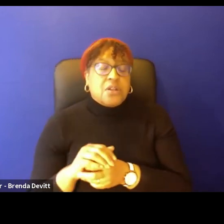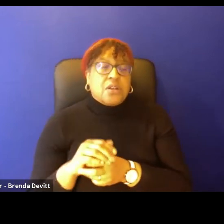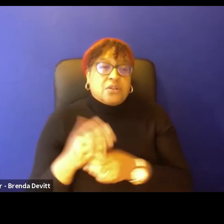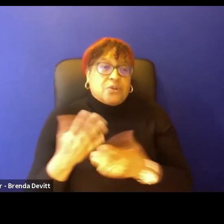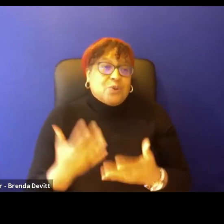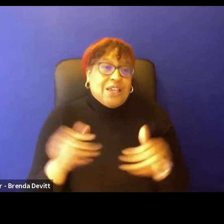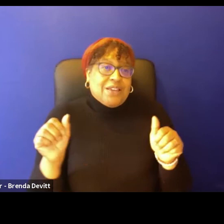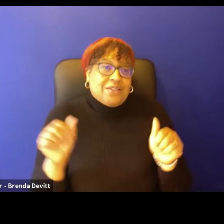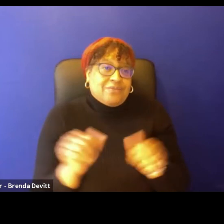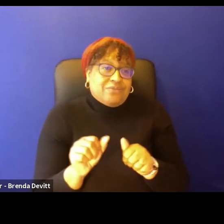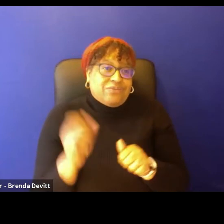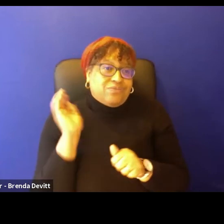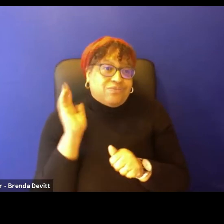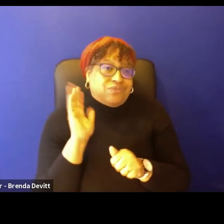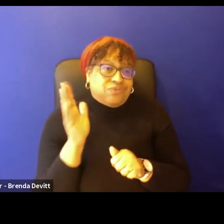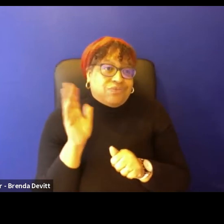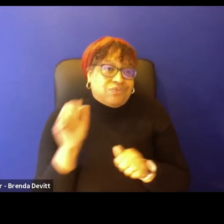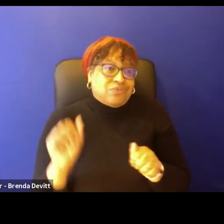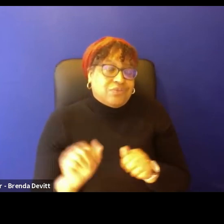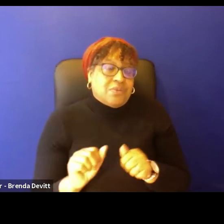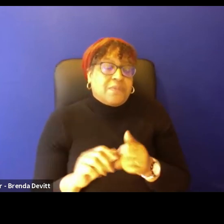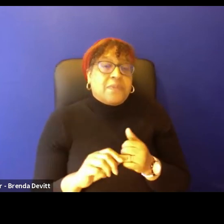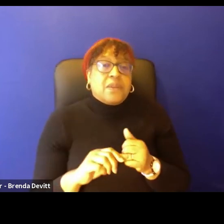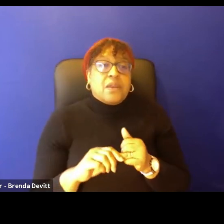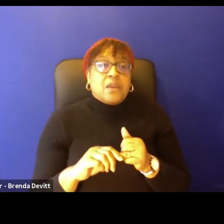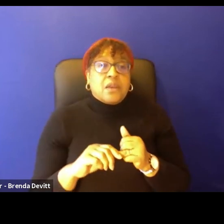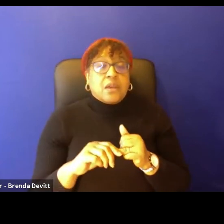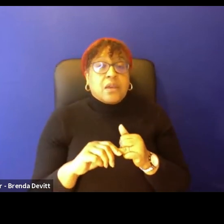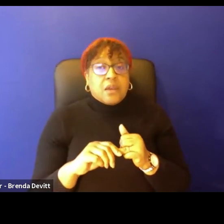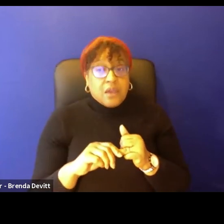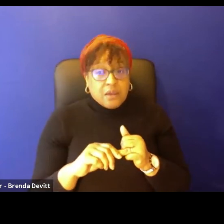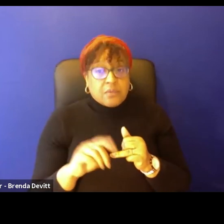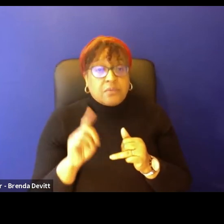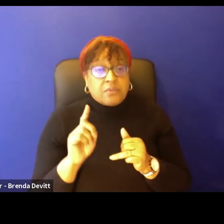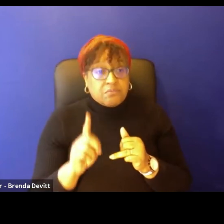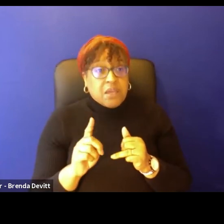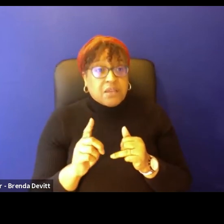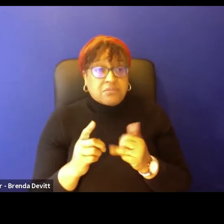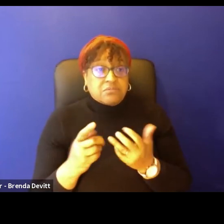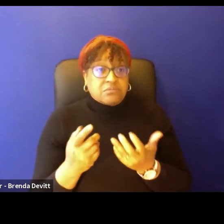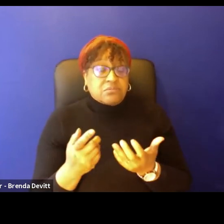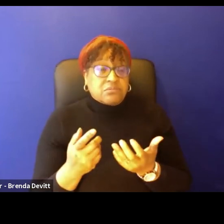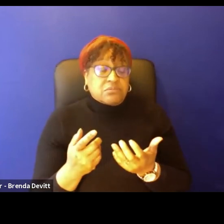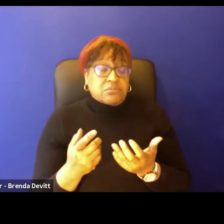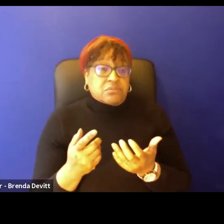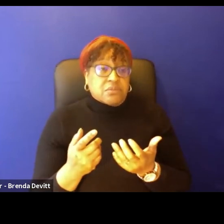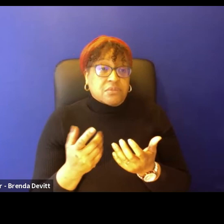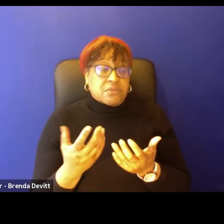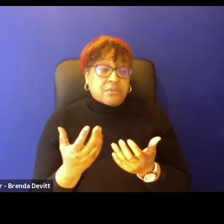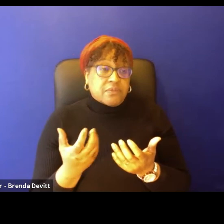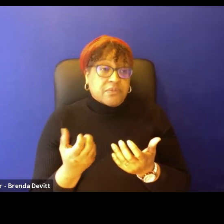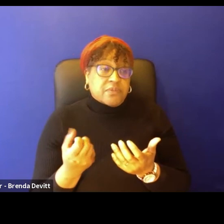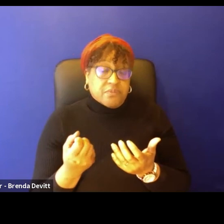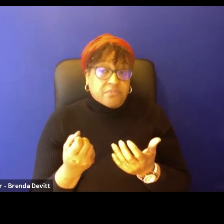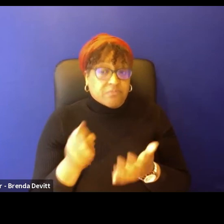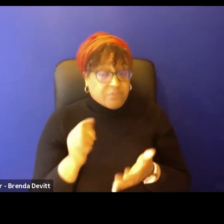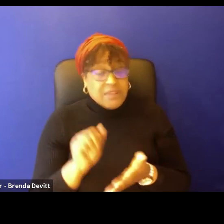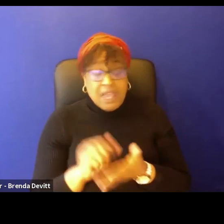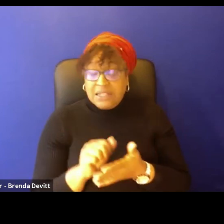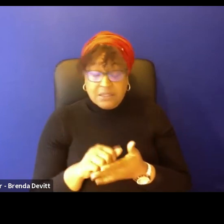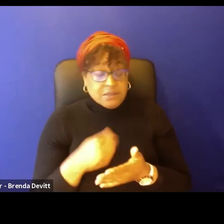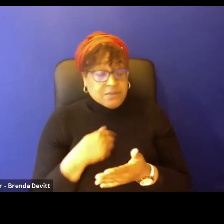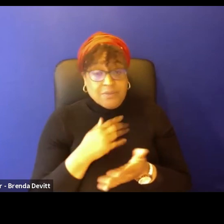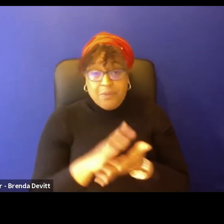we sometimes have breakout rooms depending on who they are and what the audience is really. So absolutely more than happy